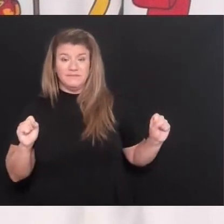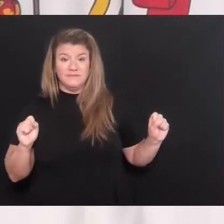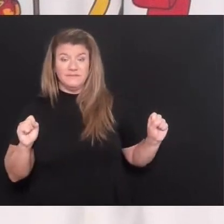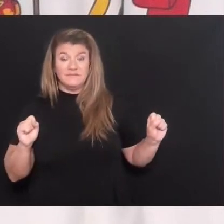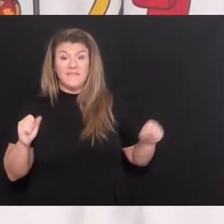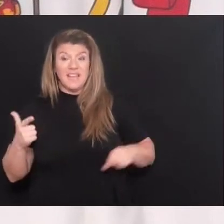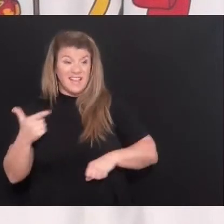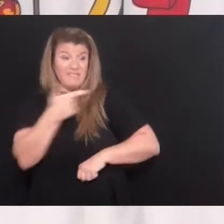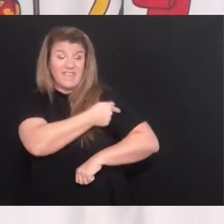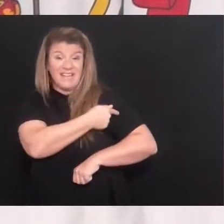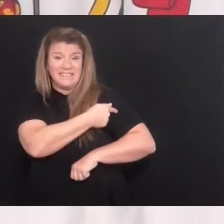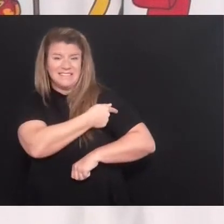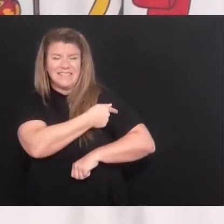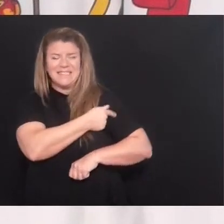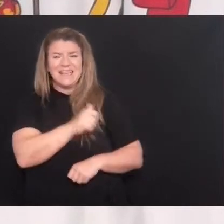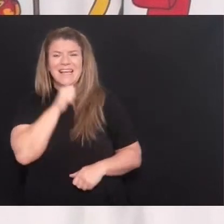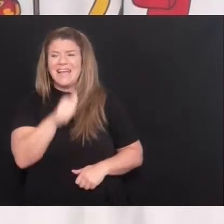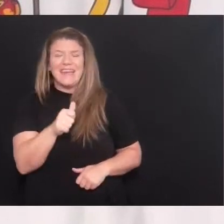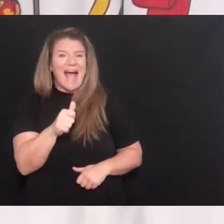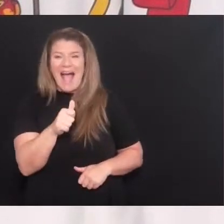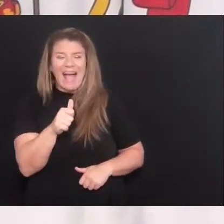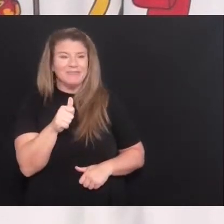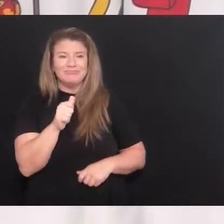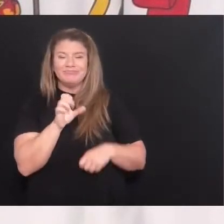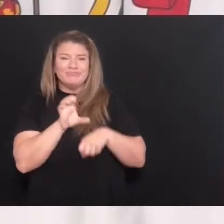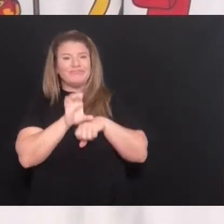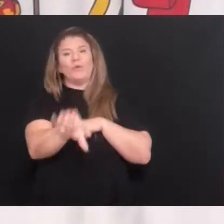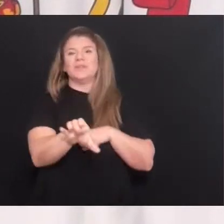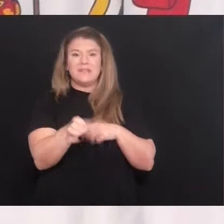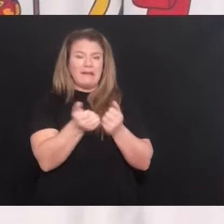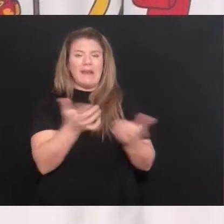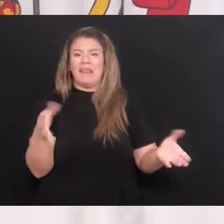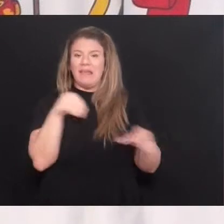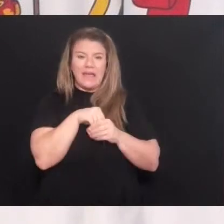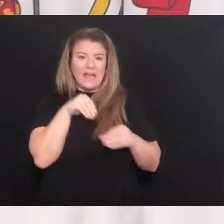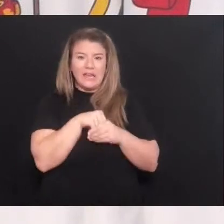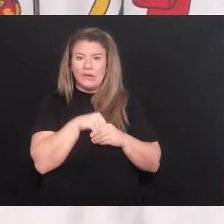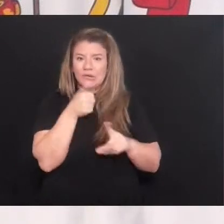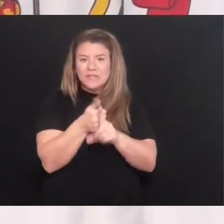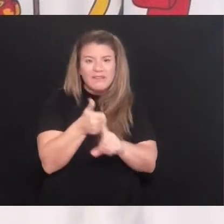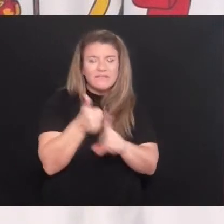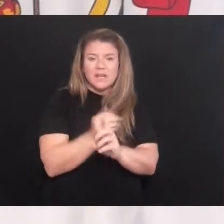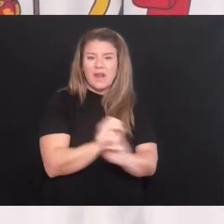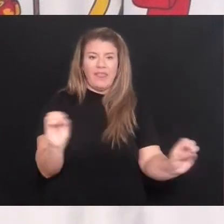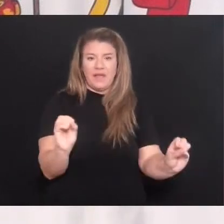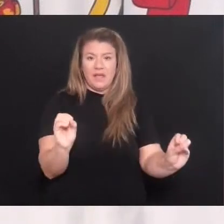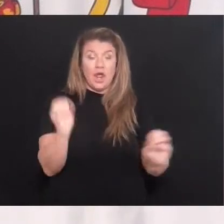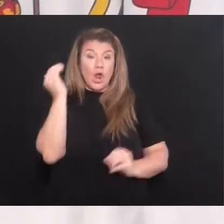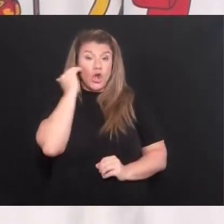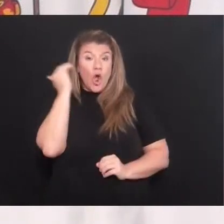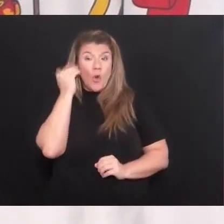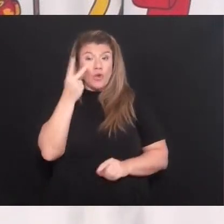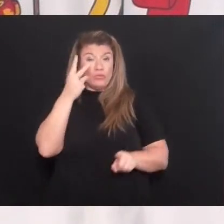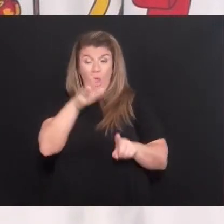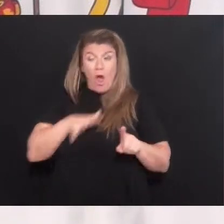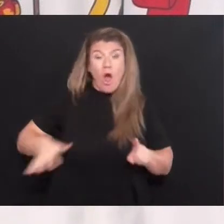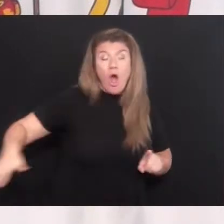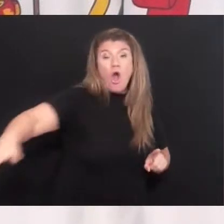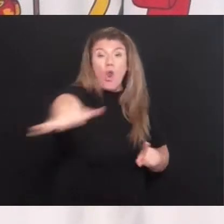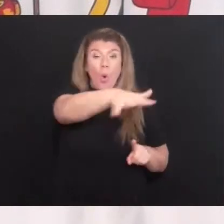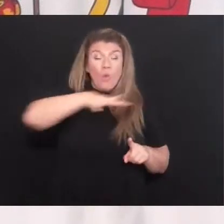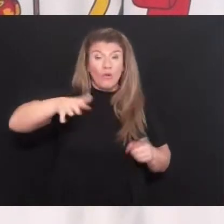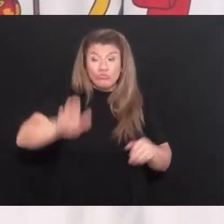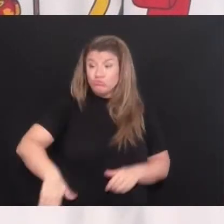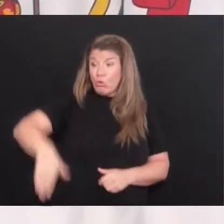The vaccines are not an invasion on anyone. Without any question, all across this land, growing up as kids and everything